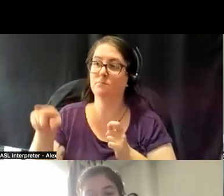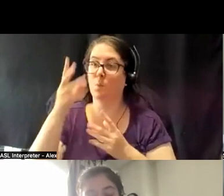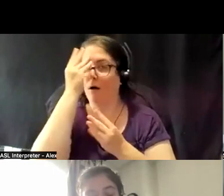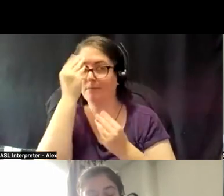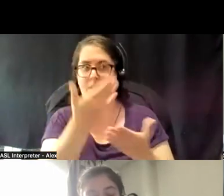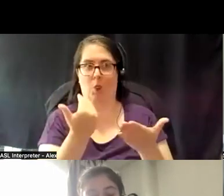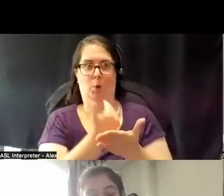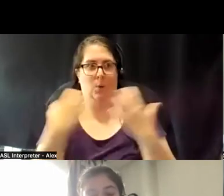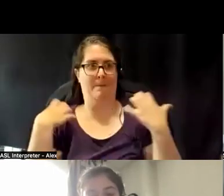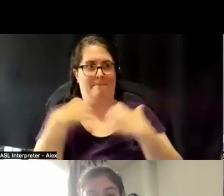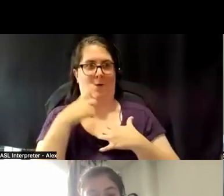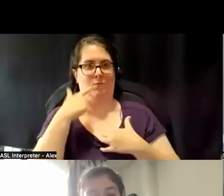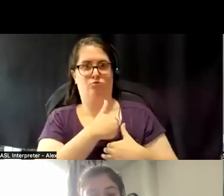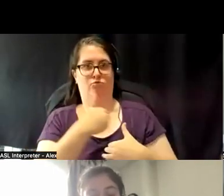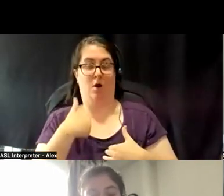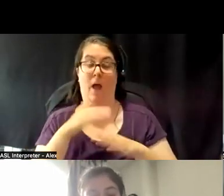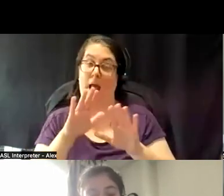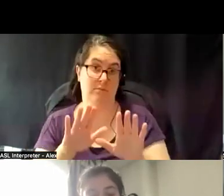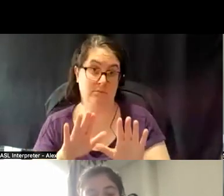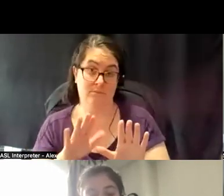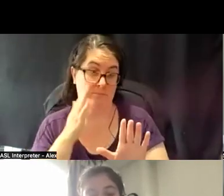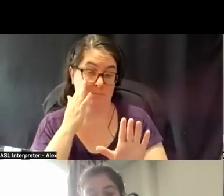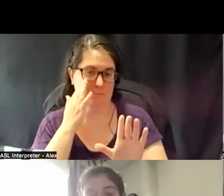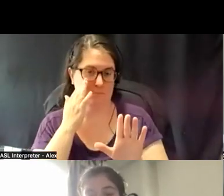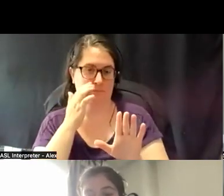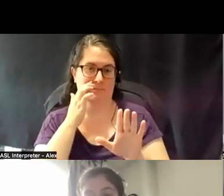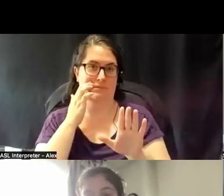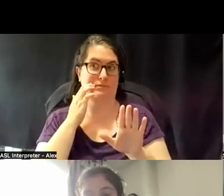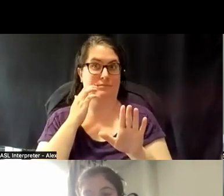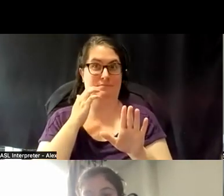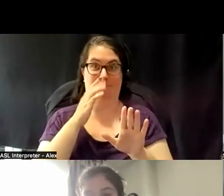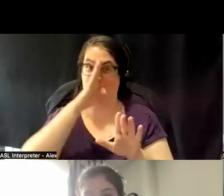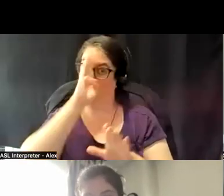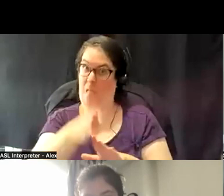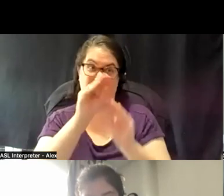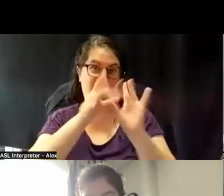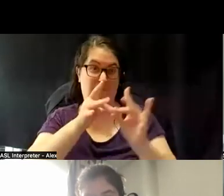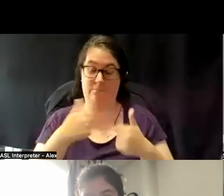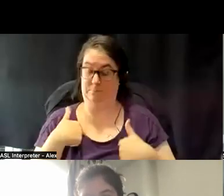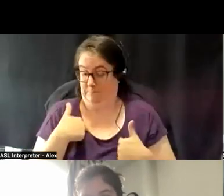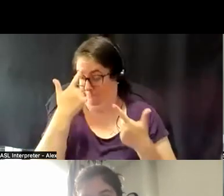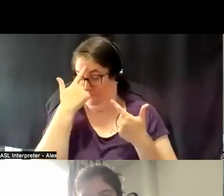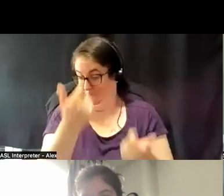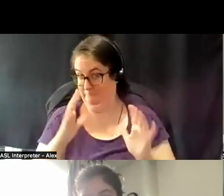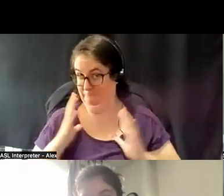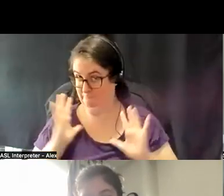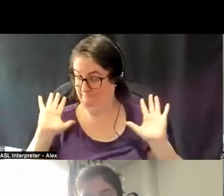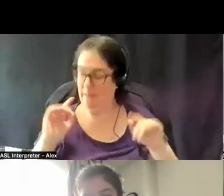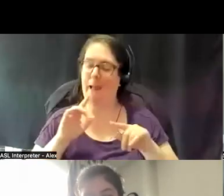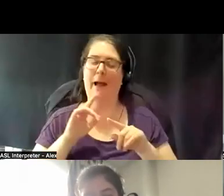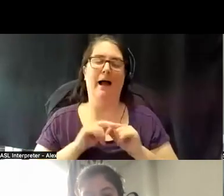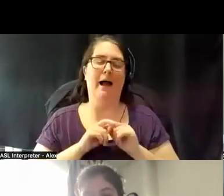new mayor of Toronto. And by all means, once we get into conversation, let it rip. Please tell us what you feel. But as I think we've all